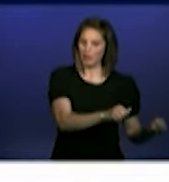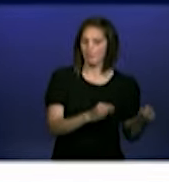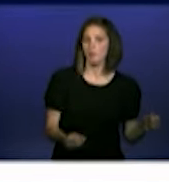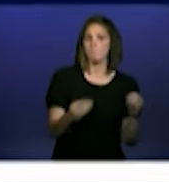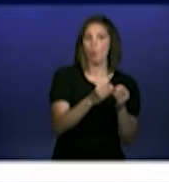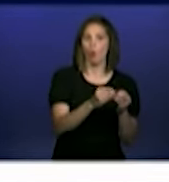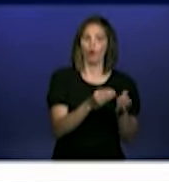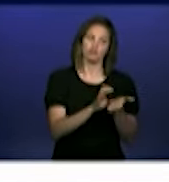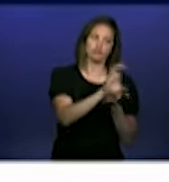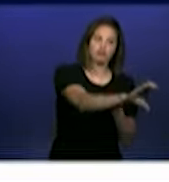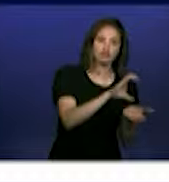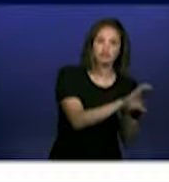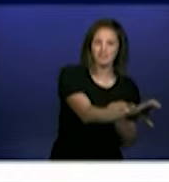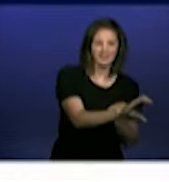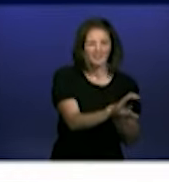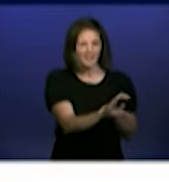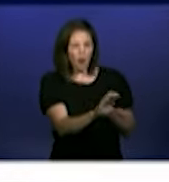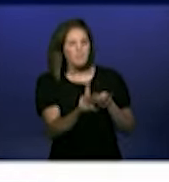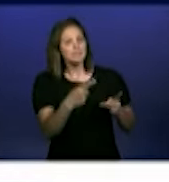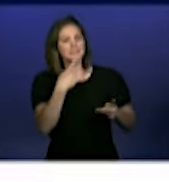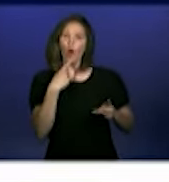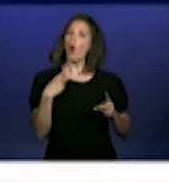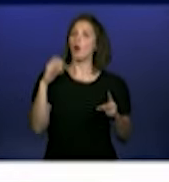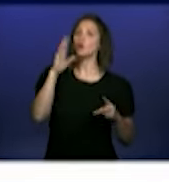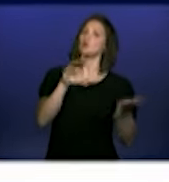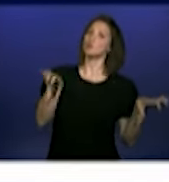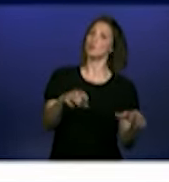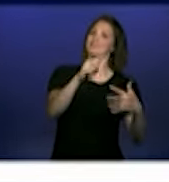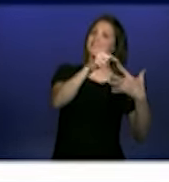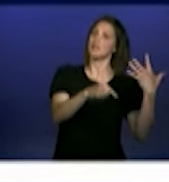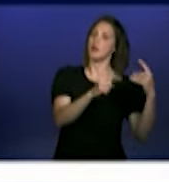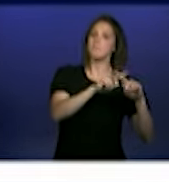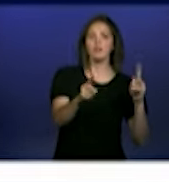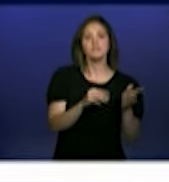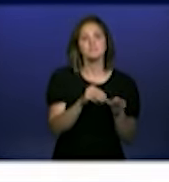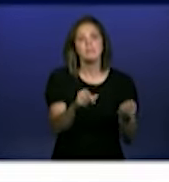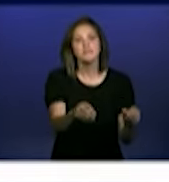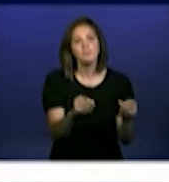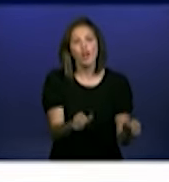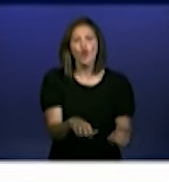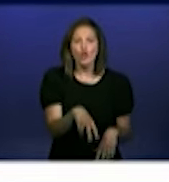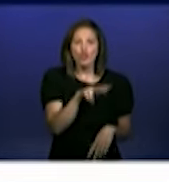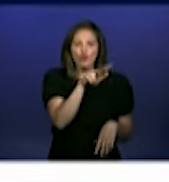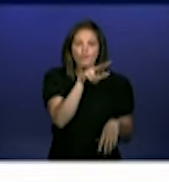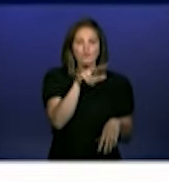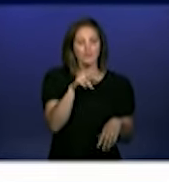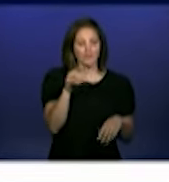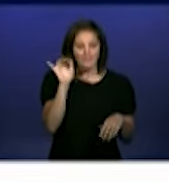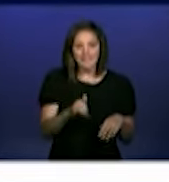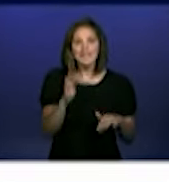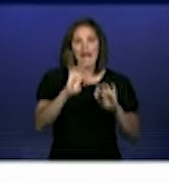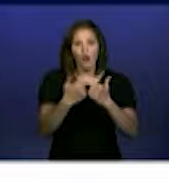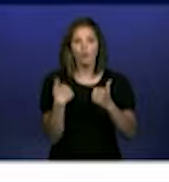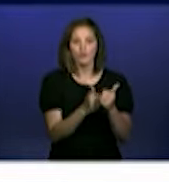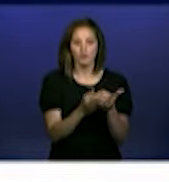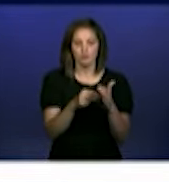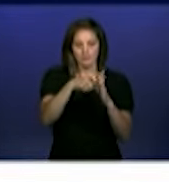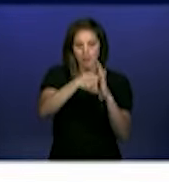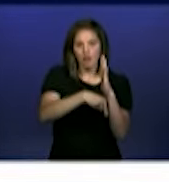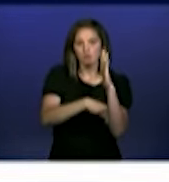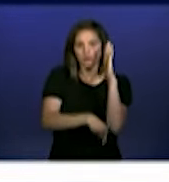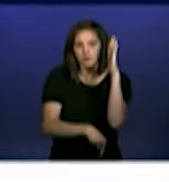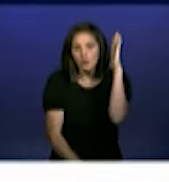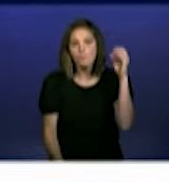for spending. That's how we go from $34 trillion to $40 trillion and $45 trillion. We need to elect business